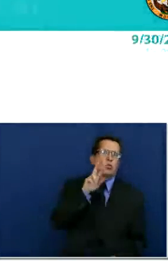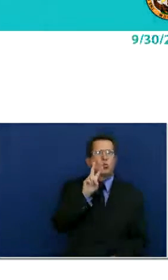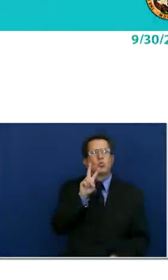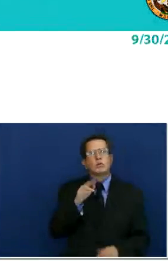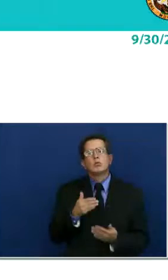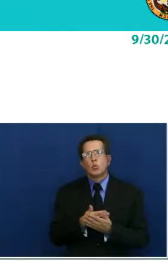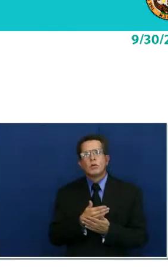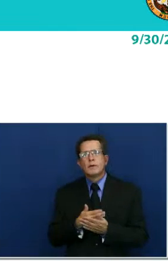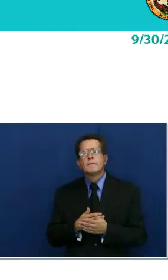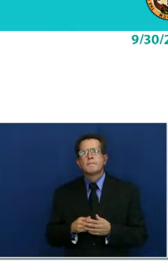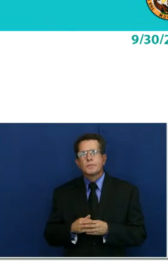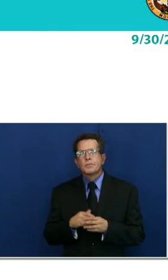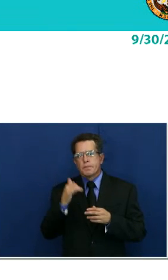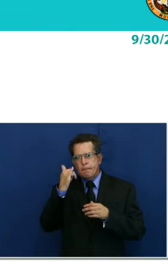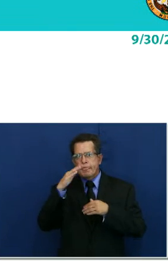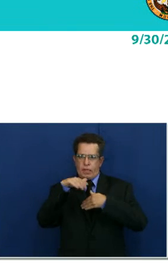slide,